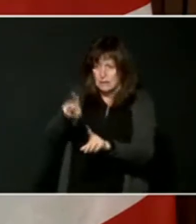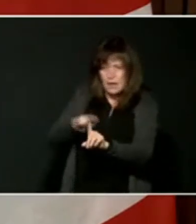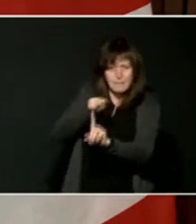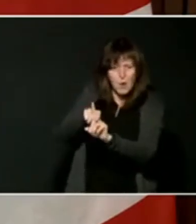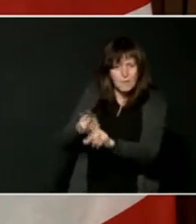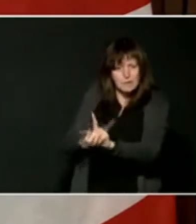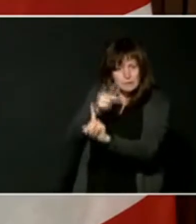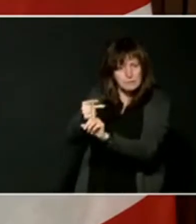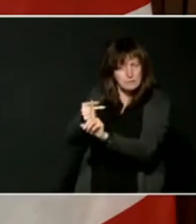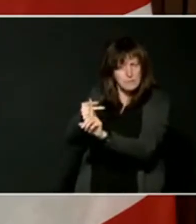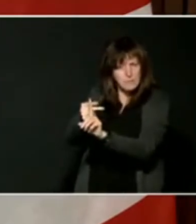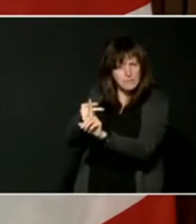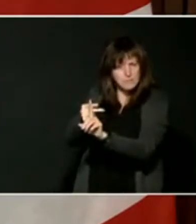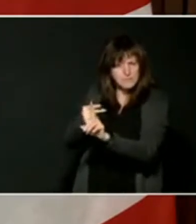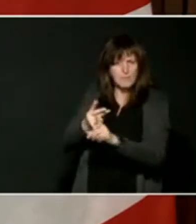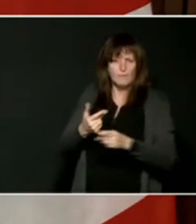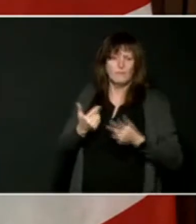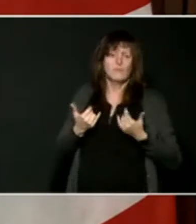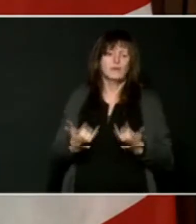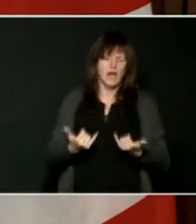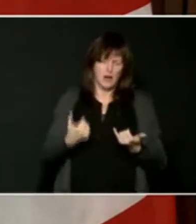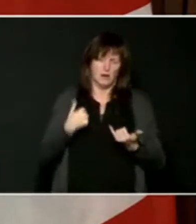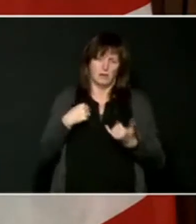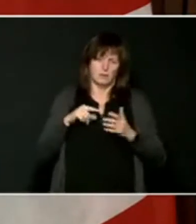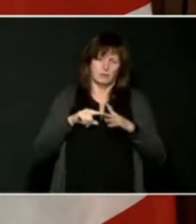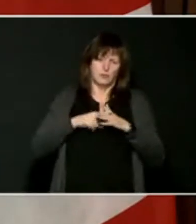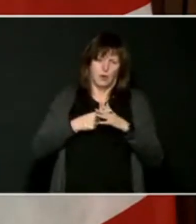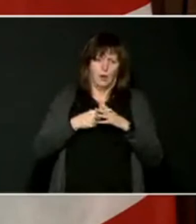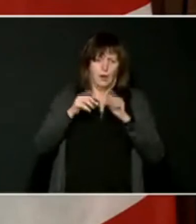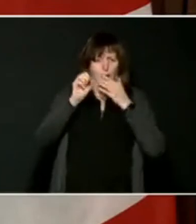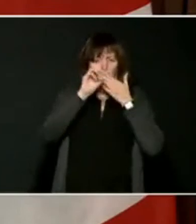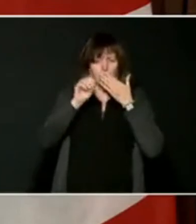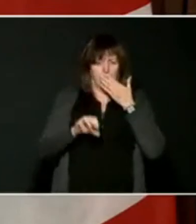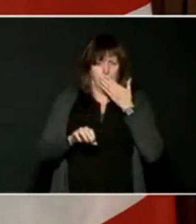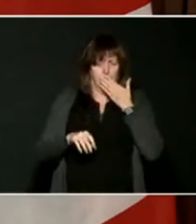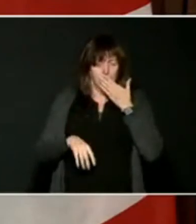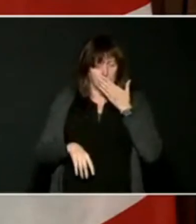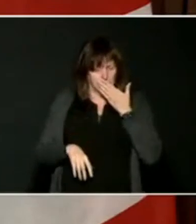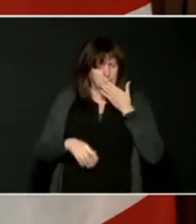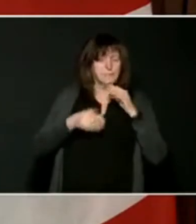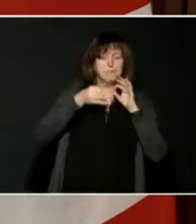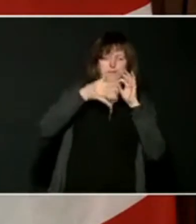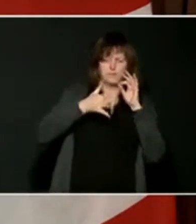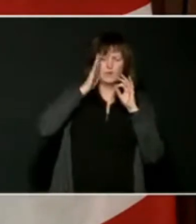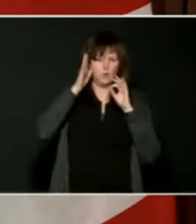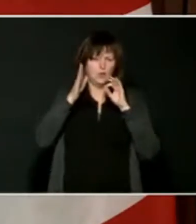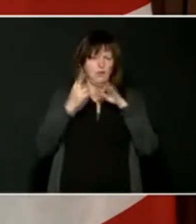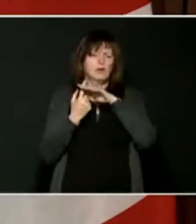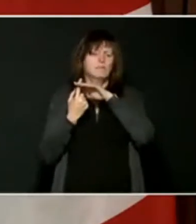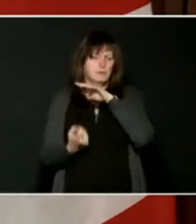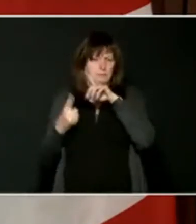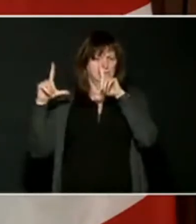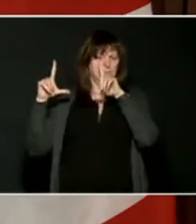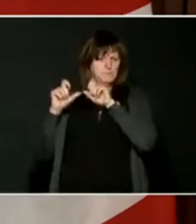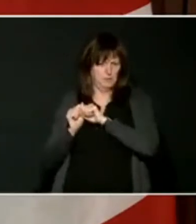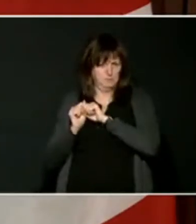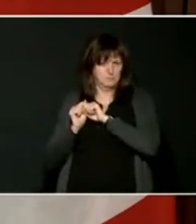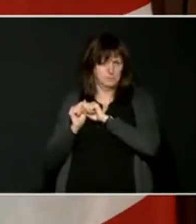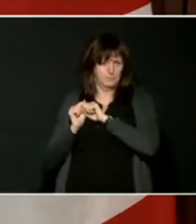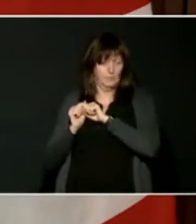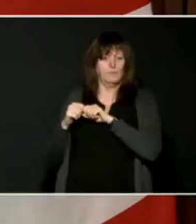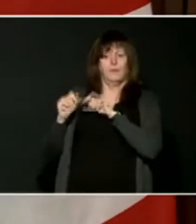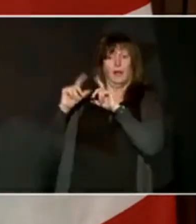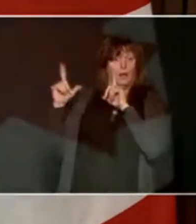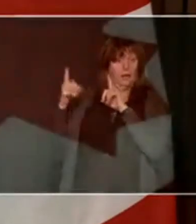numbers. And my apologies, when we put on the slides, the sign language translation will disappear. It'll return immediately following the